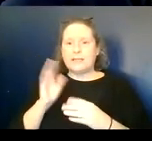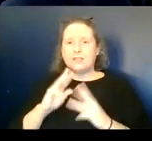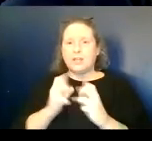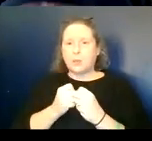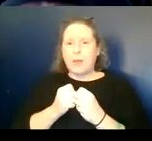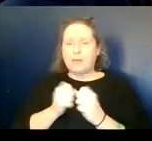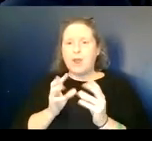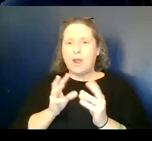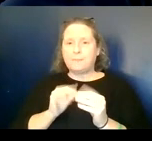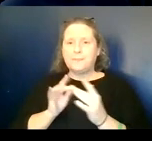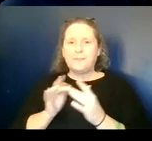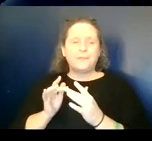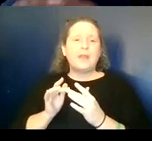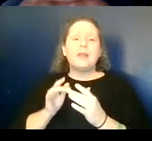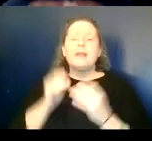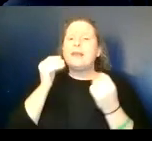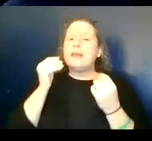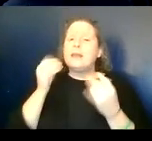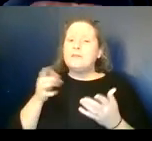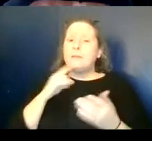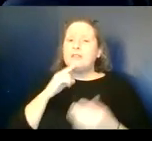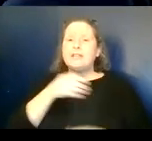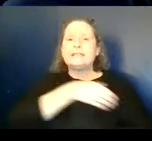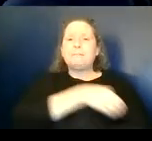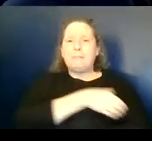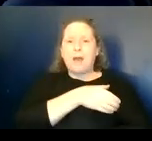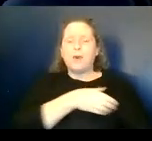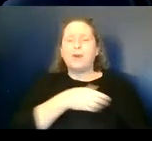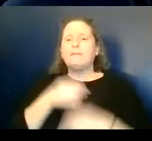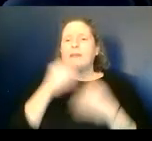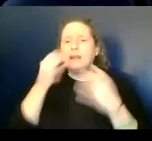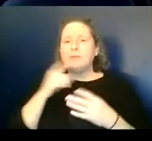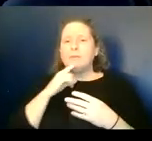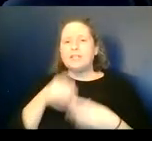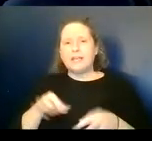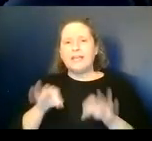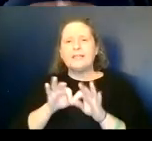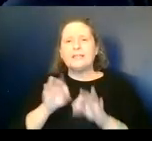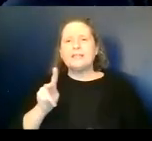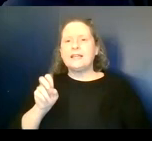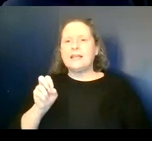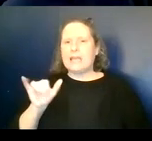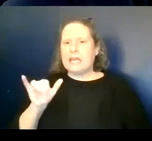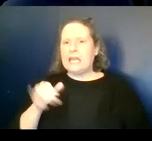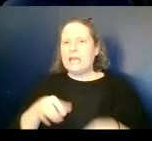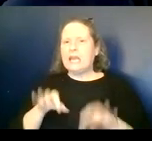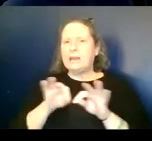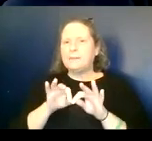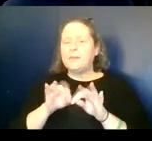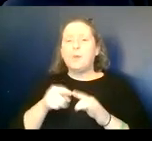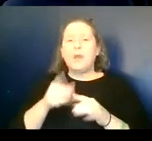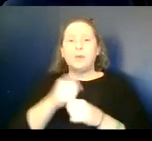Information is power. Information is key. When you get the